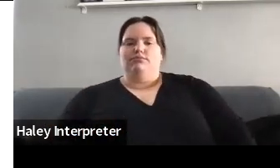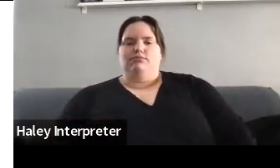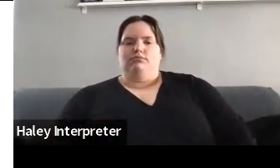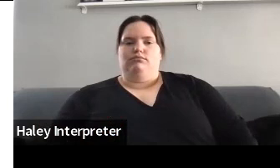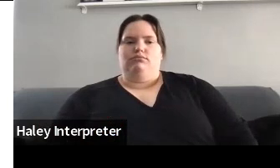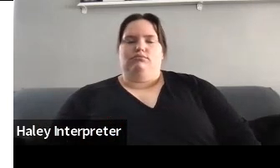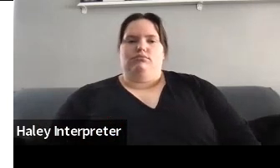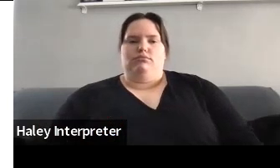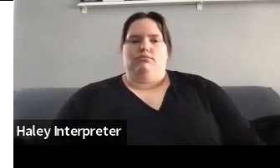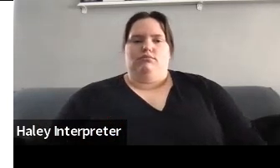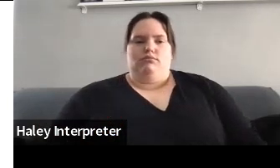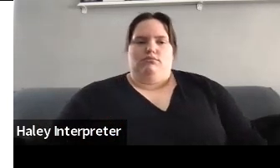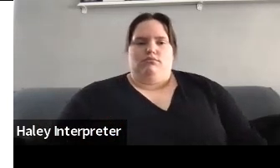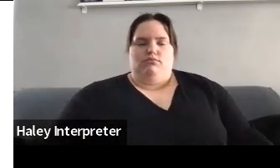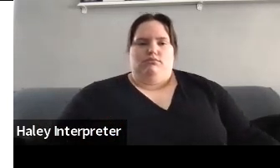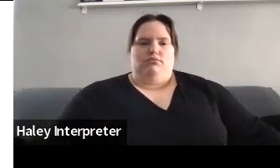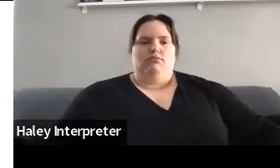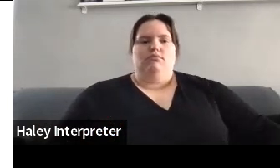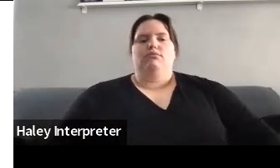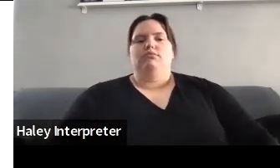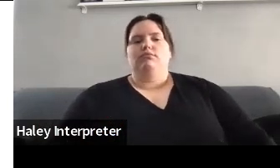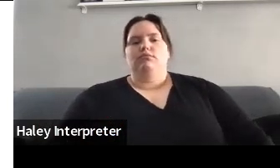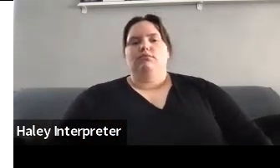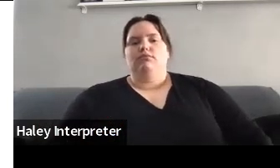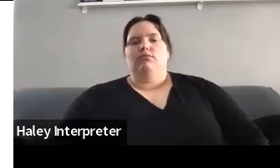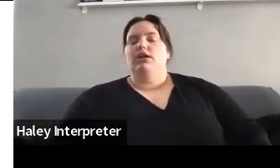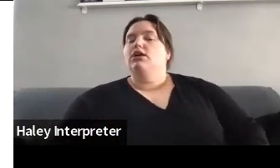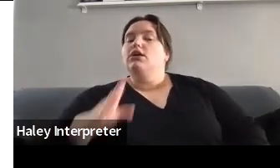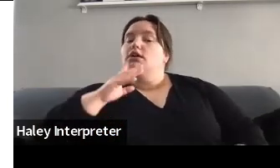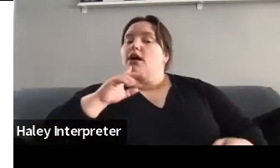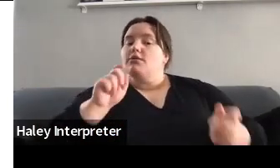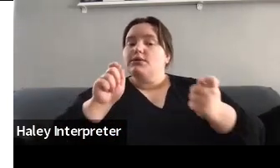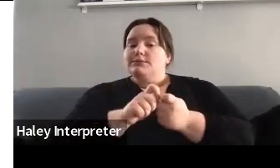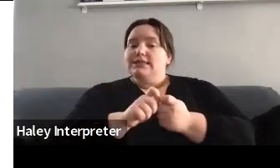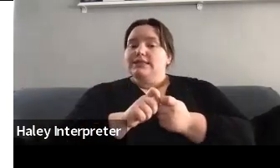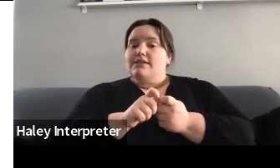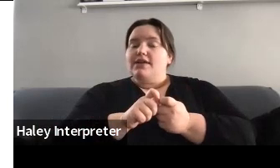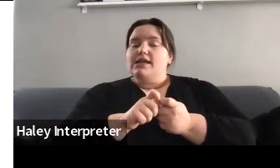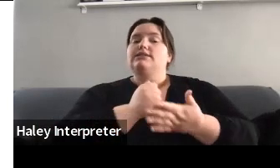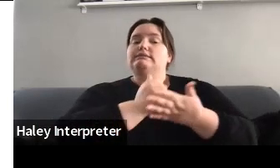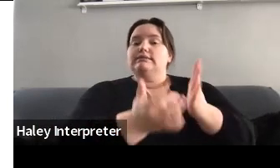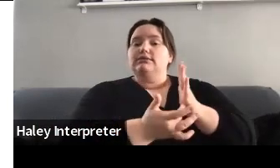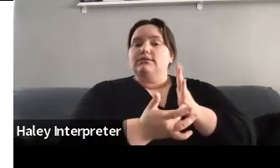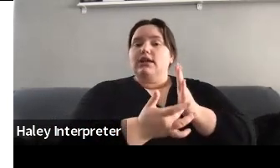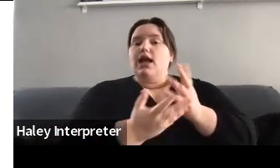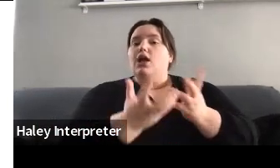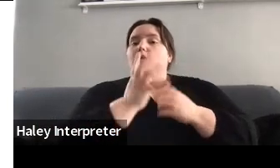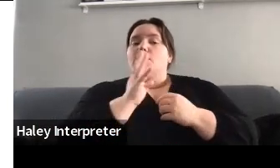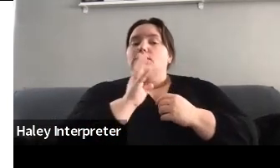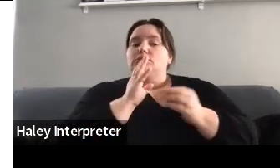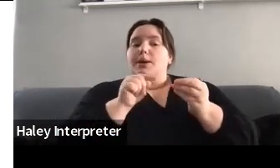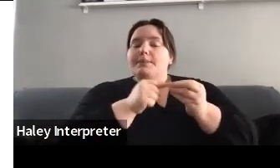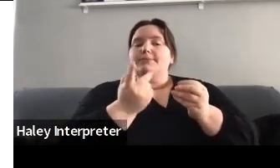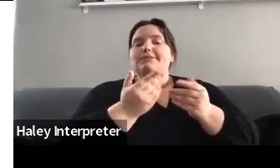So we're going to go into some specifics about assistive technology, but first I wanted to talk about just some general